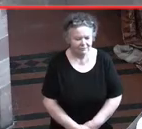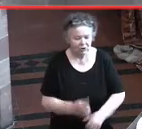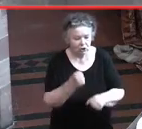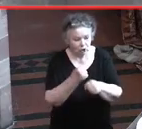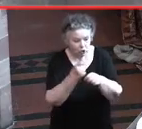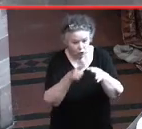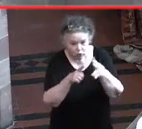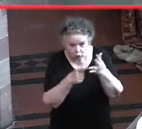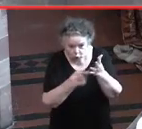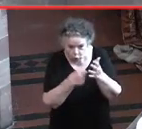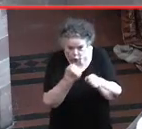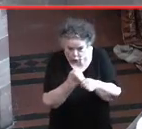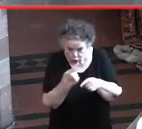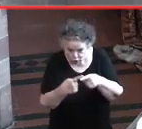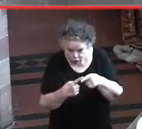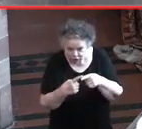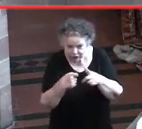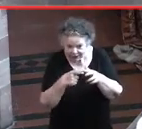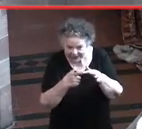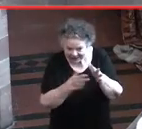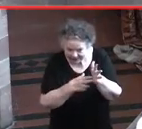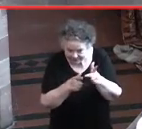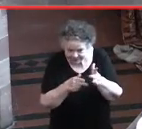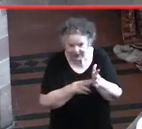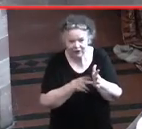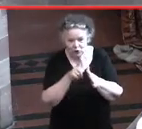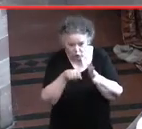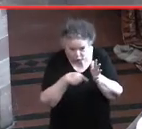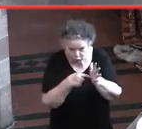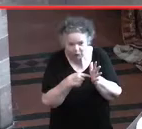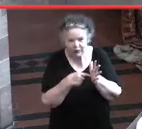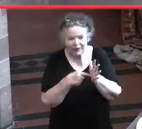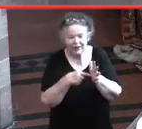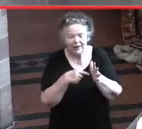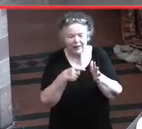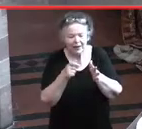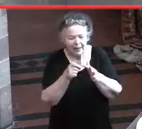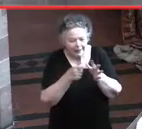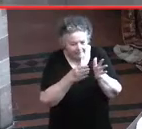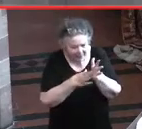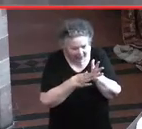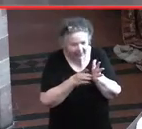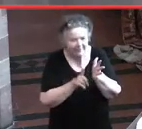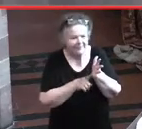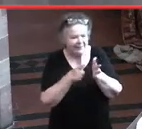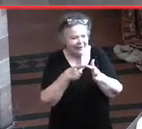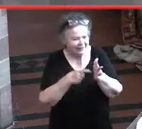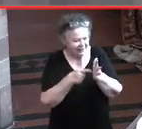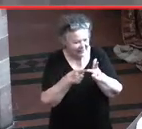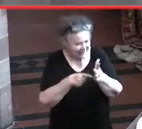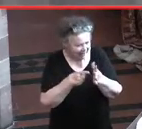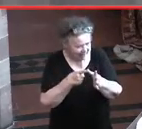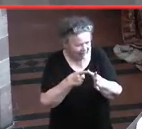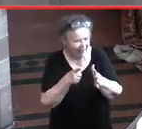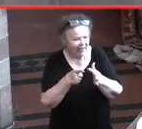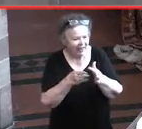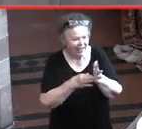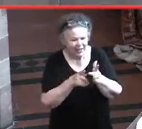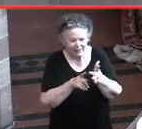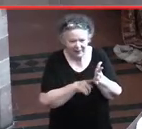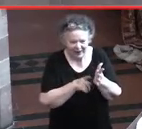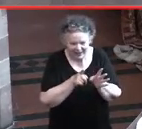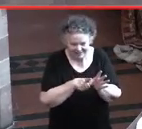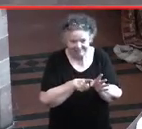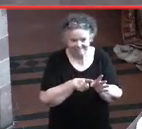George, Kevin, Julia, Pam, Latika, and Emily. It's